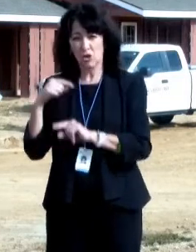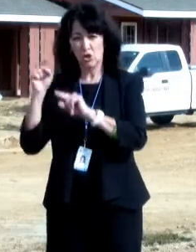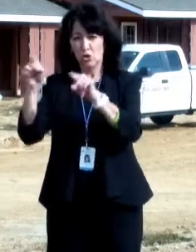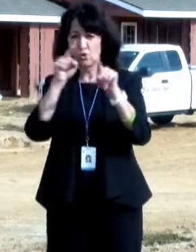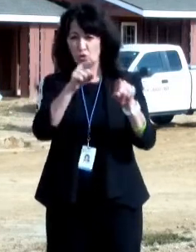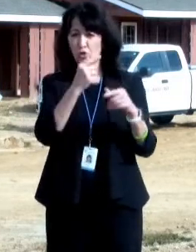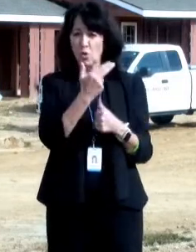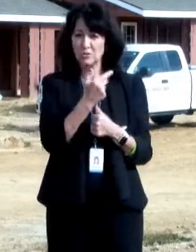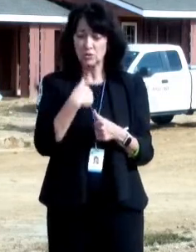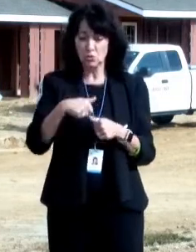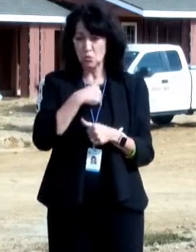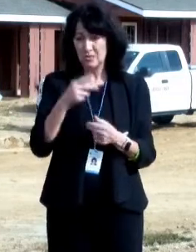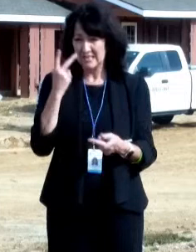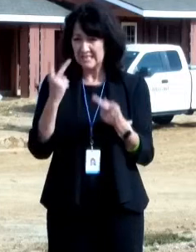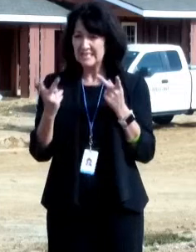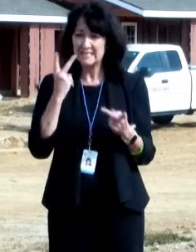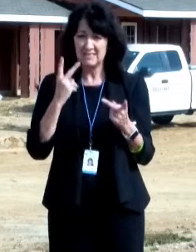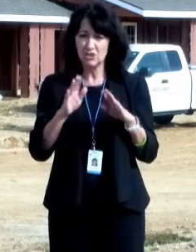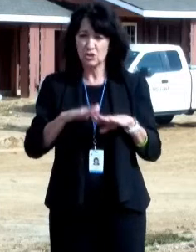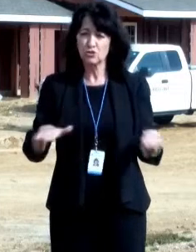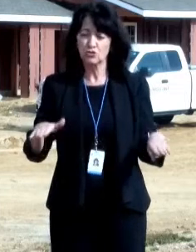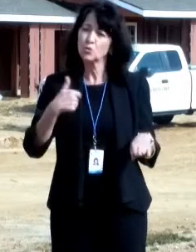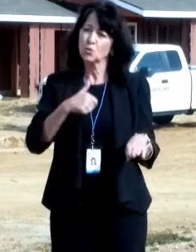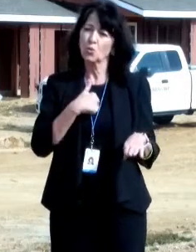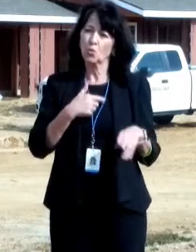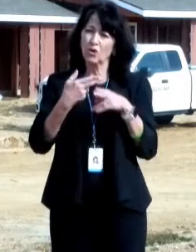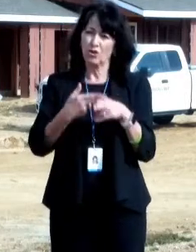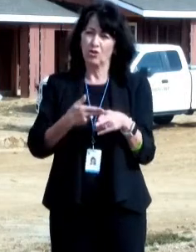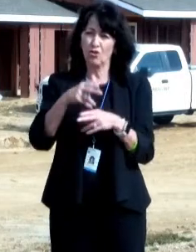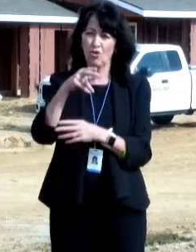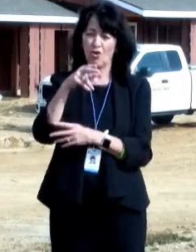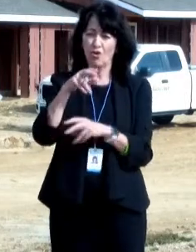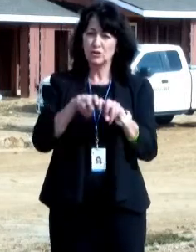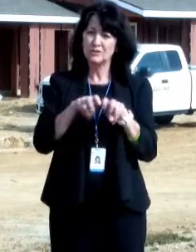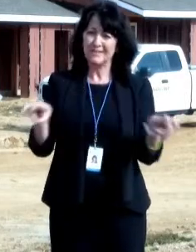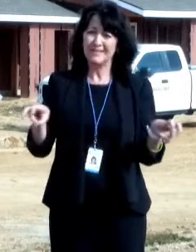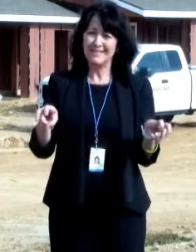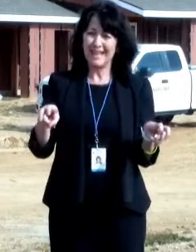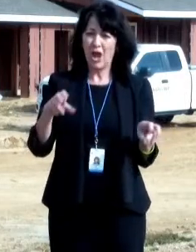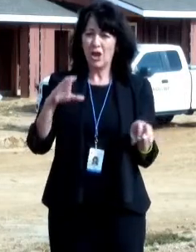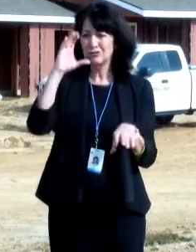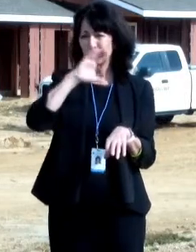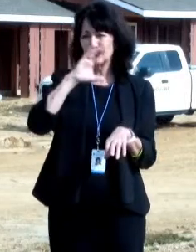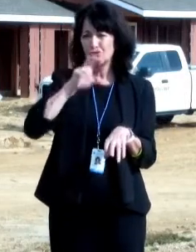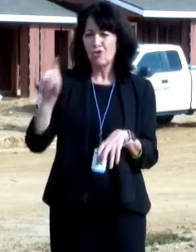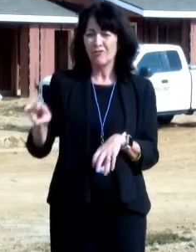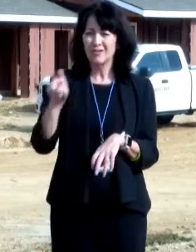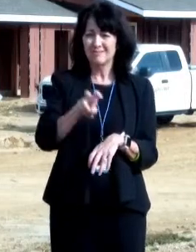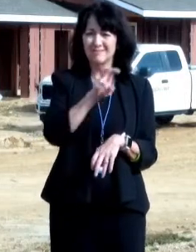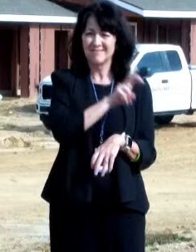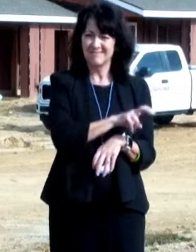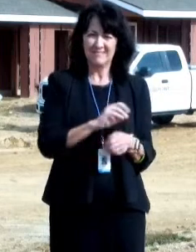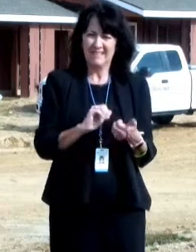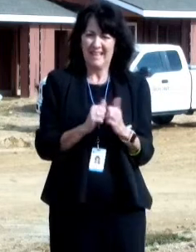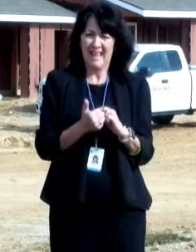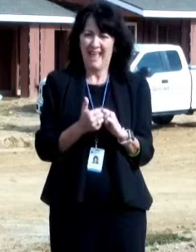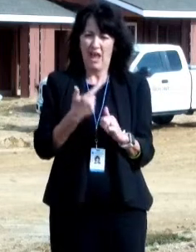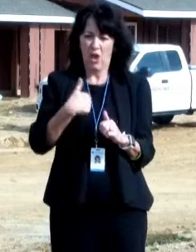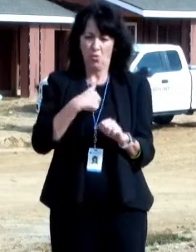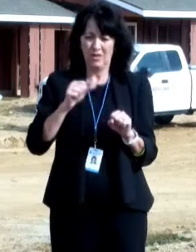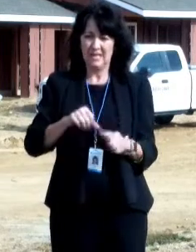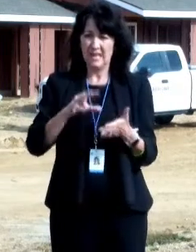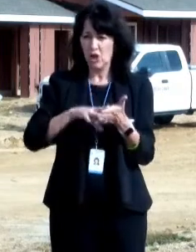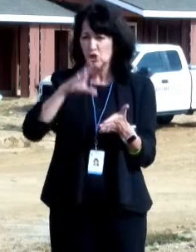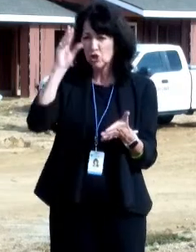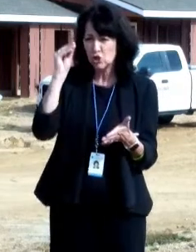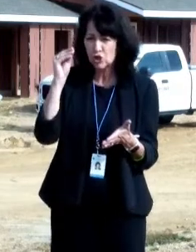see children. We call it couch surfing. How can a child learn? And so our Congresswoman, you are truly spot on